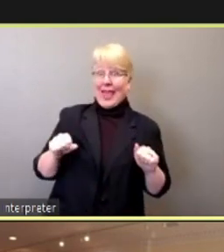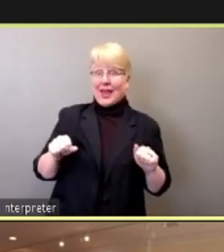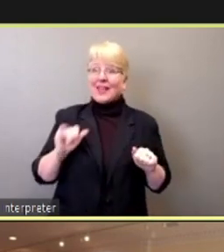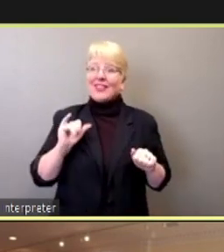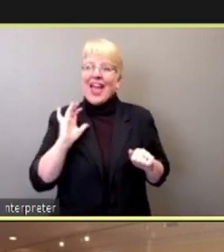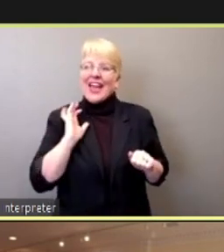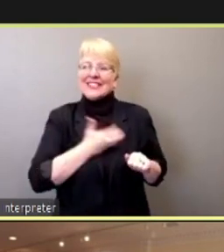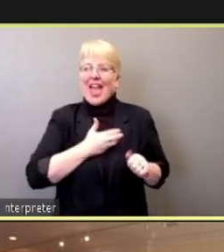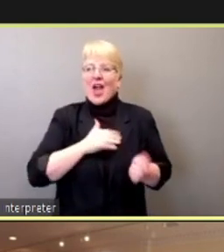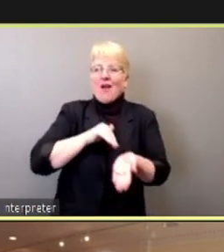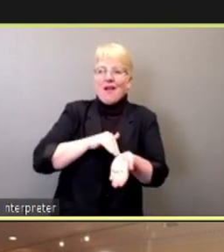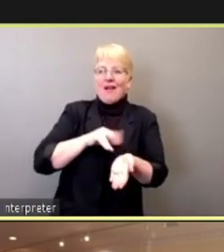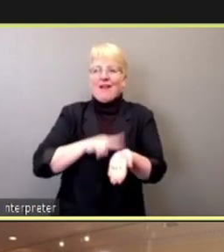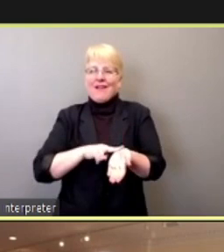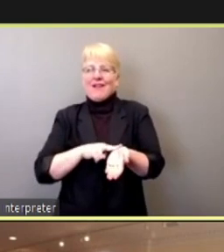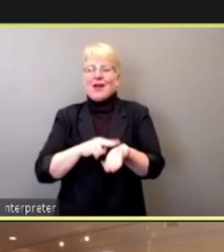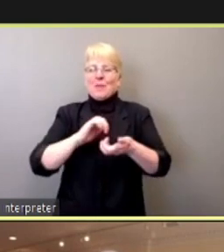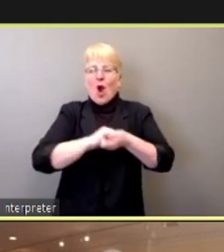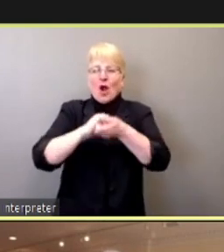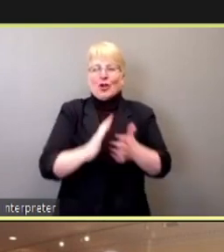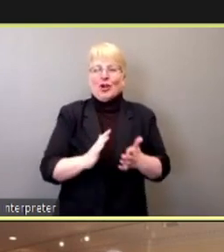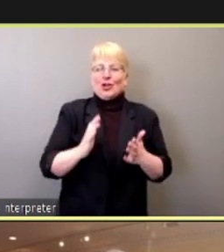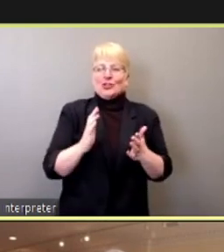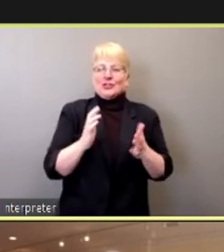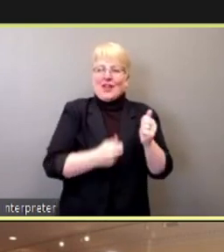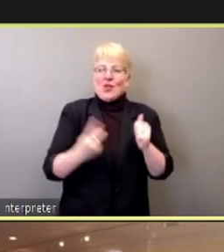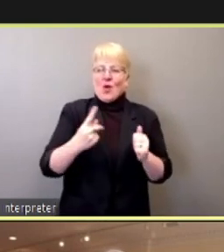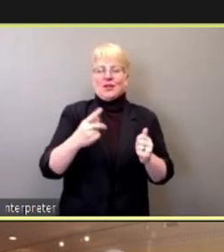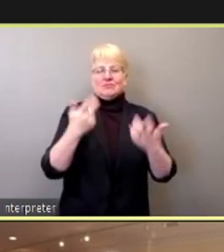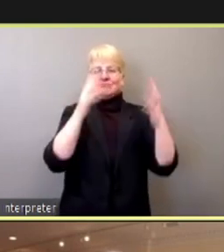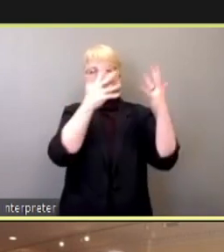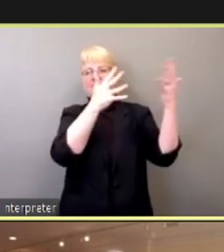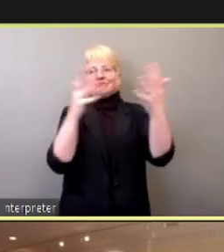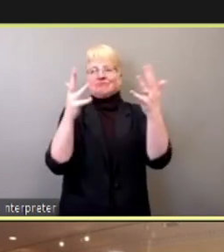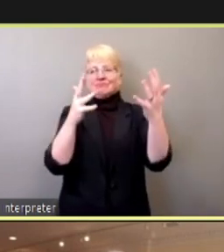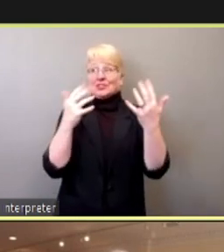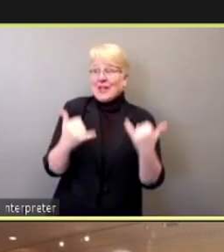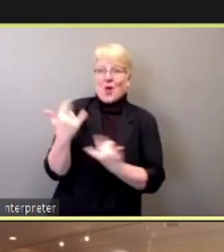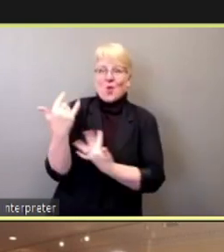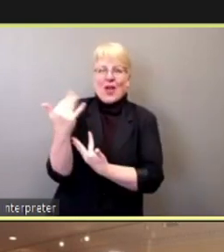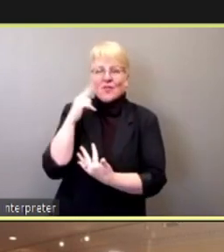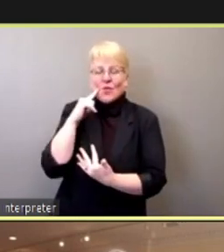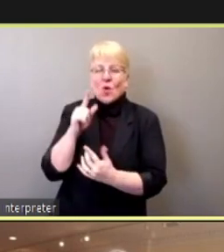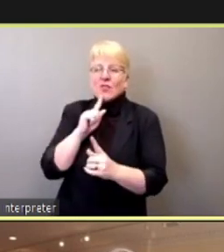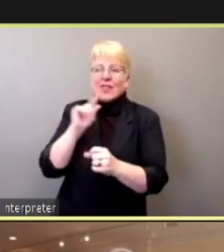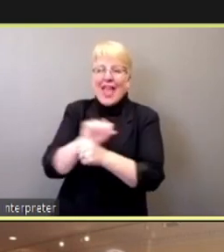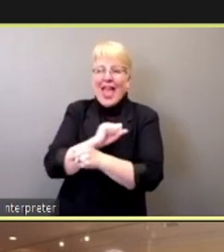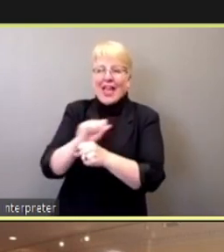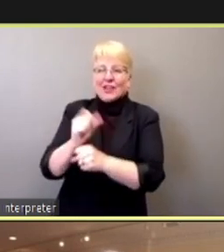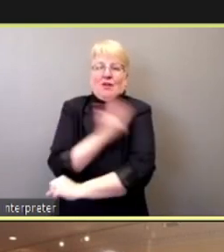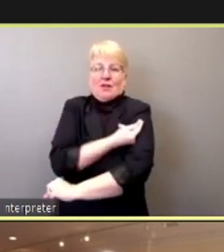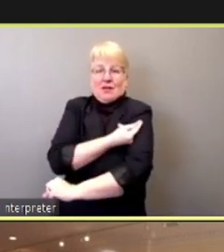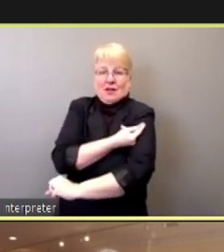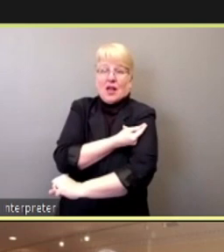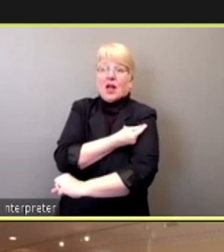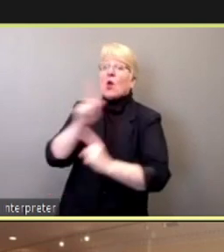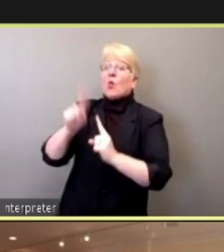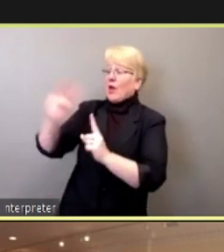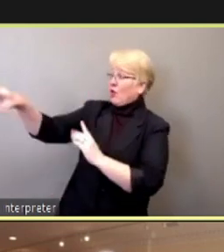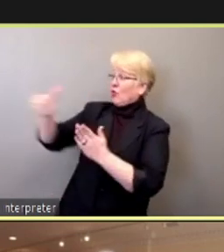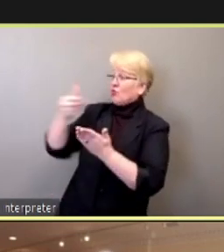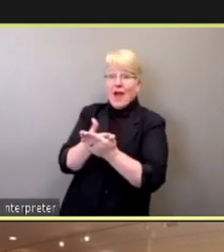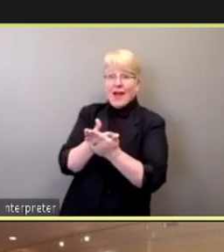network and all of our partners. We just need more vaccine. The second we get more vaccine in the state,